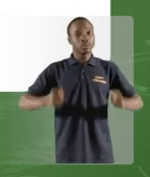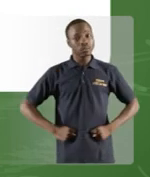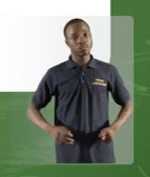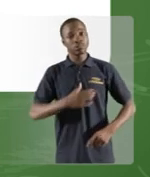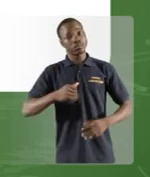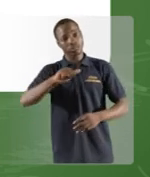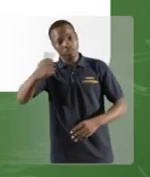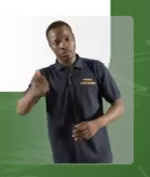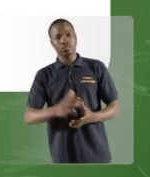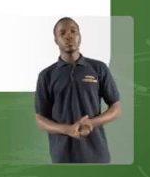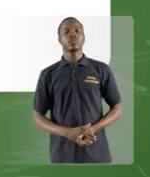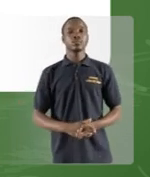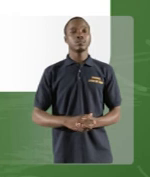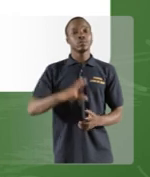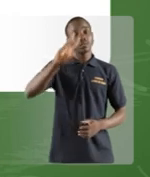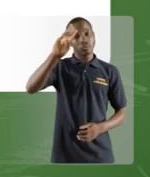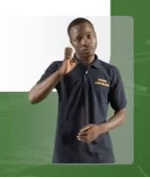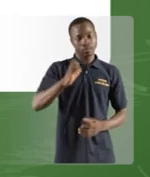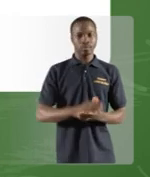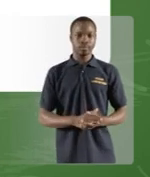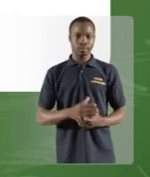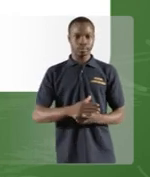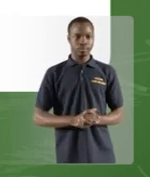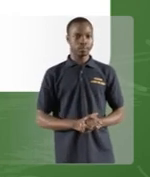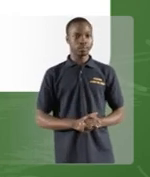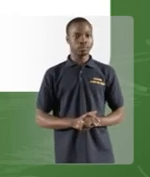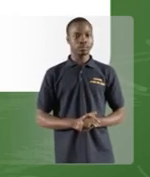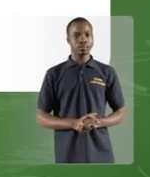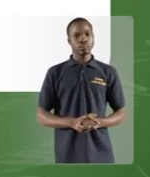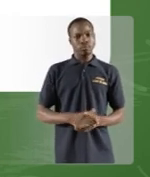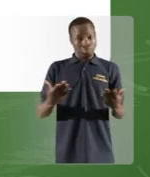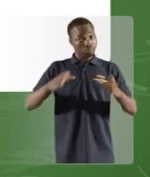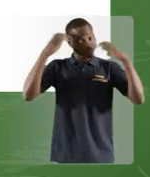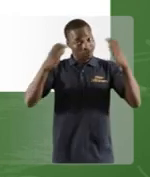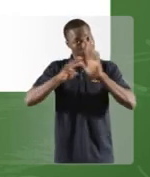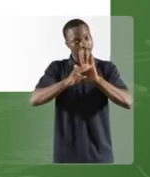Question 6, was the show interesting?